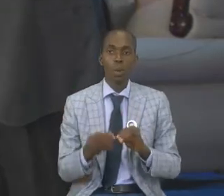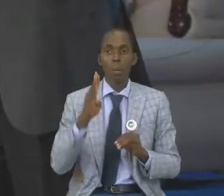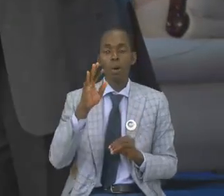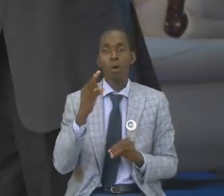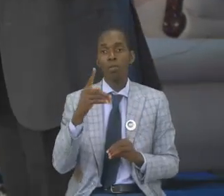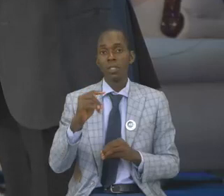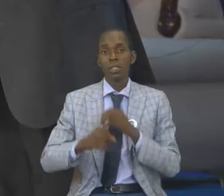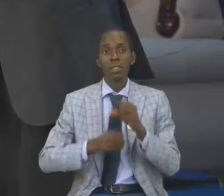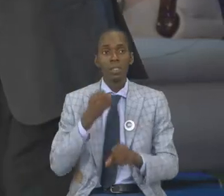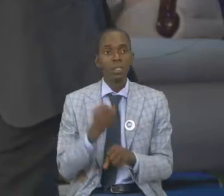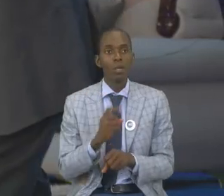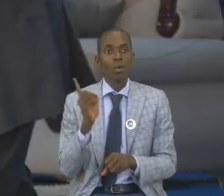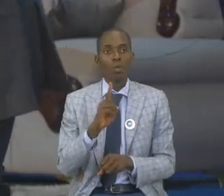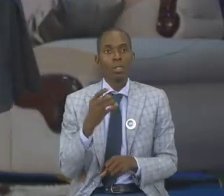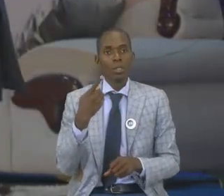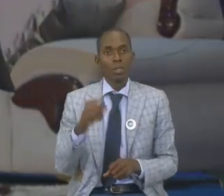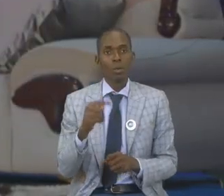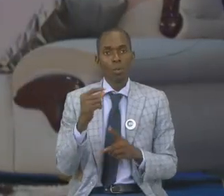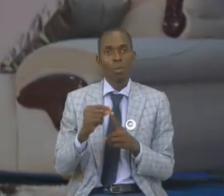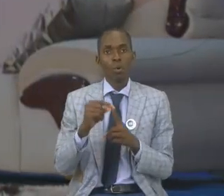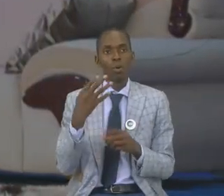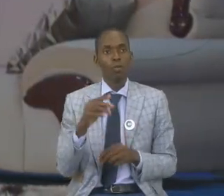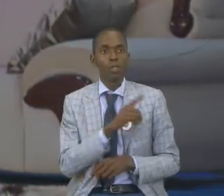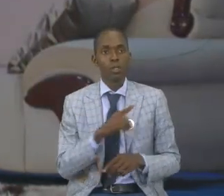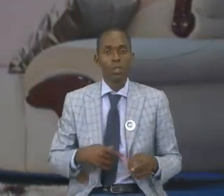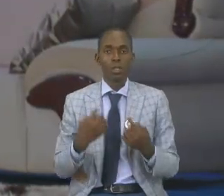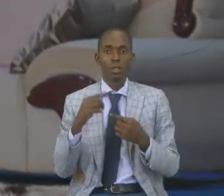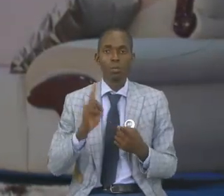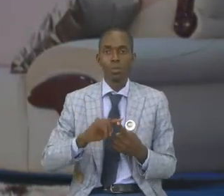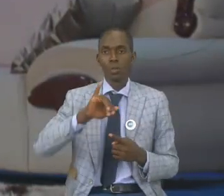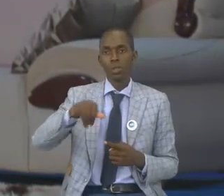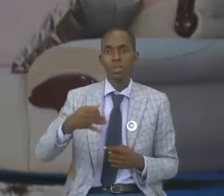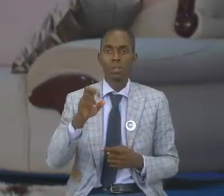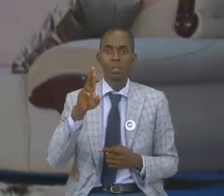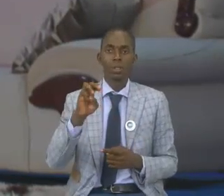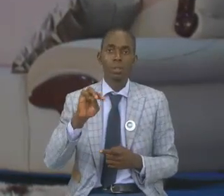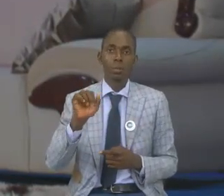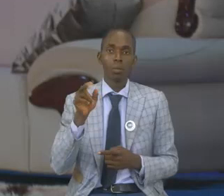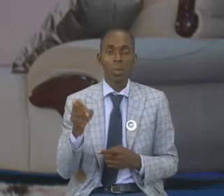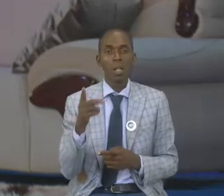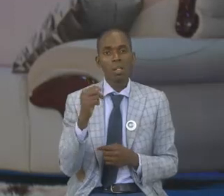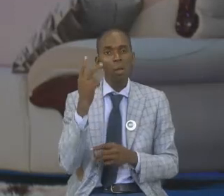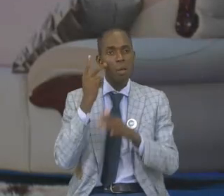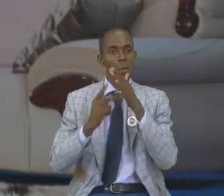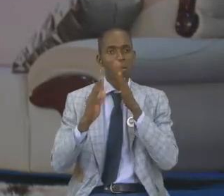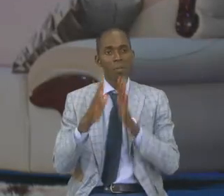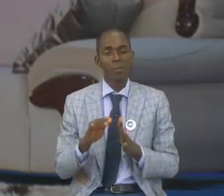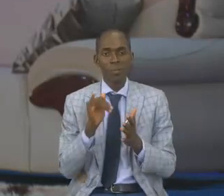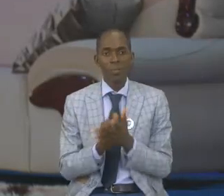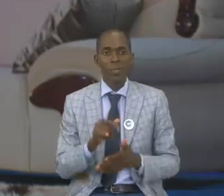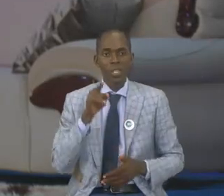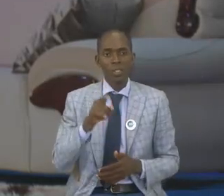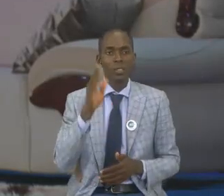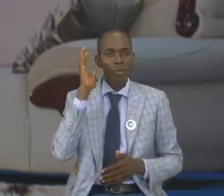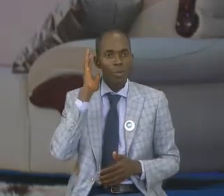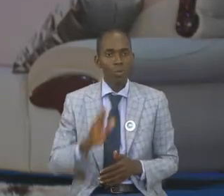the word of the Lord came to Jeremiah the prophet, that he would accomplish